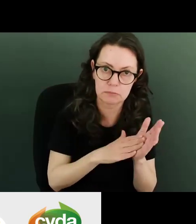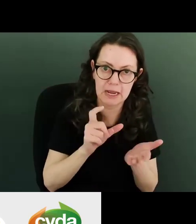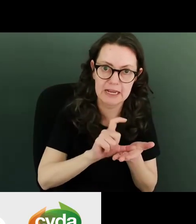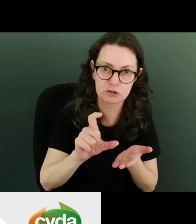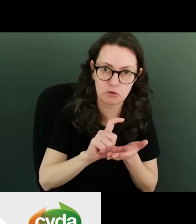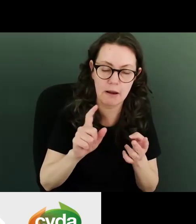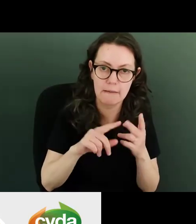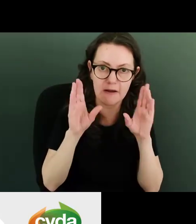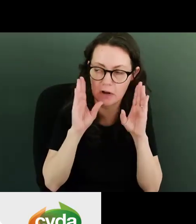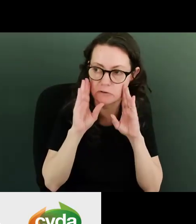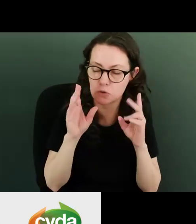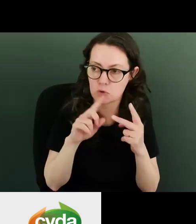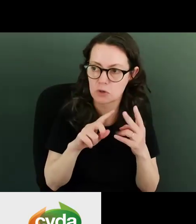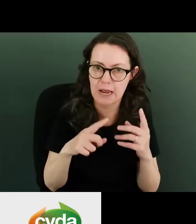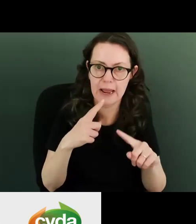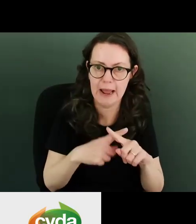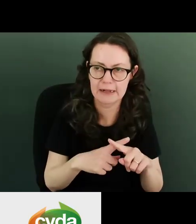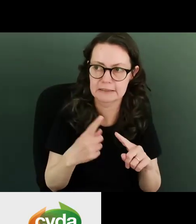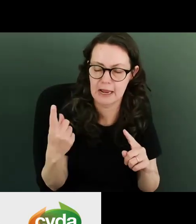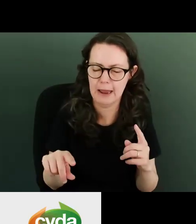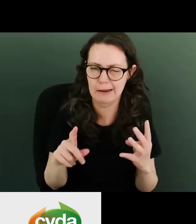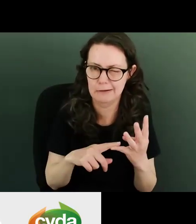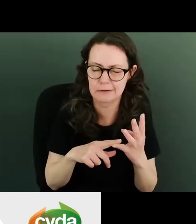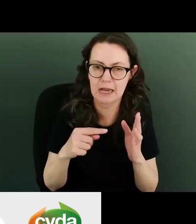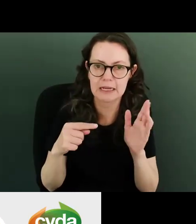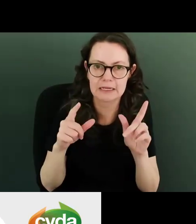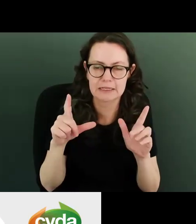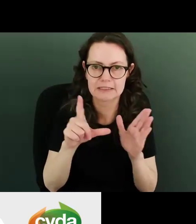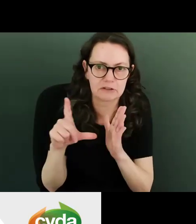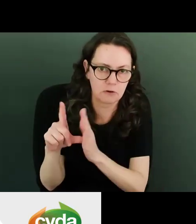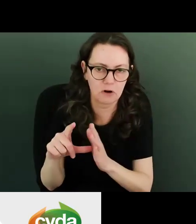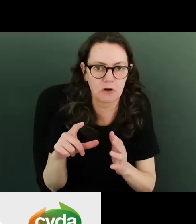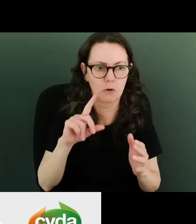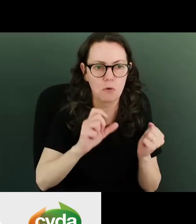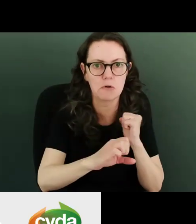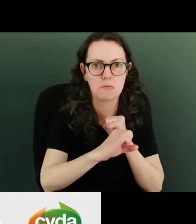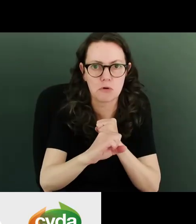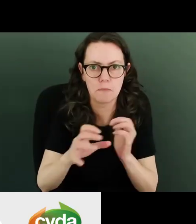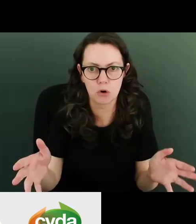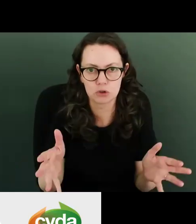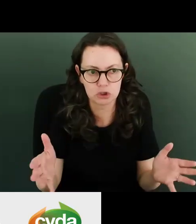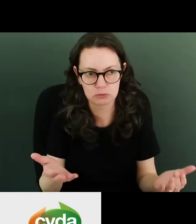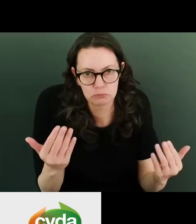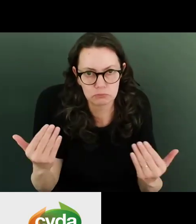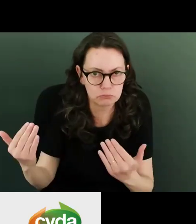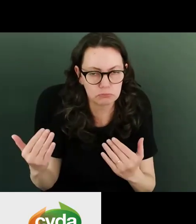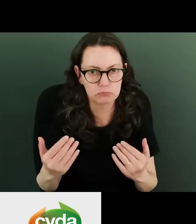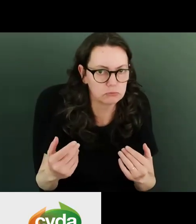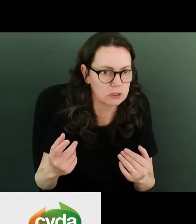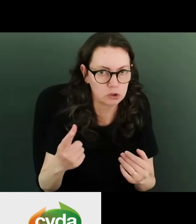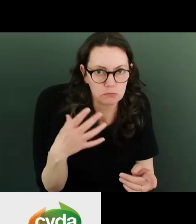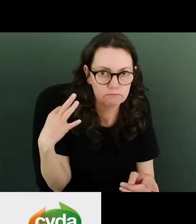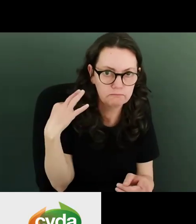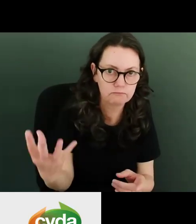Facebook, X, and TikTok accounts, where we'll be promoting registrations once they're